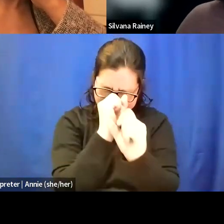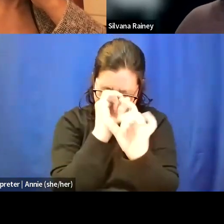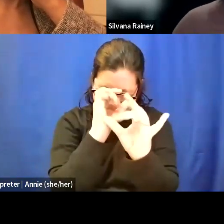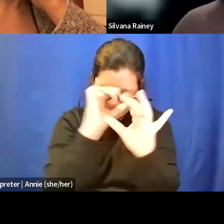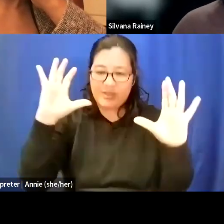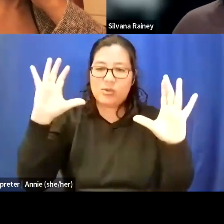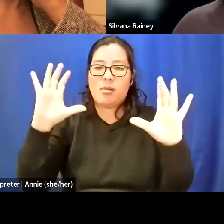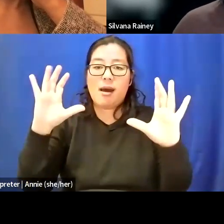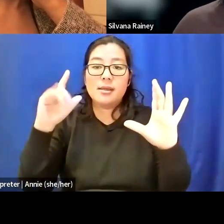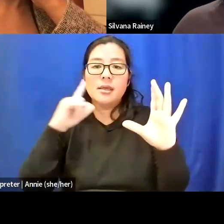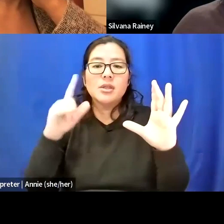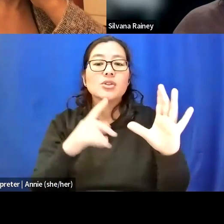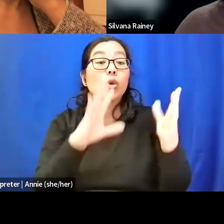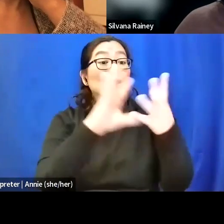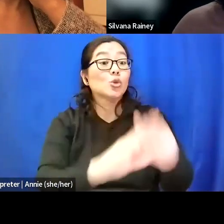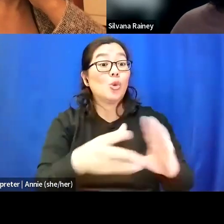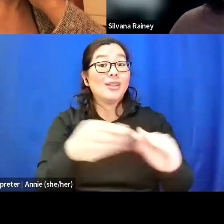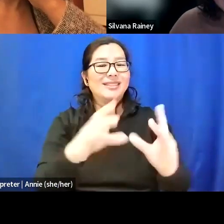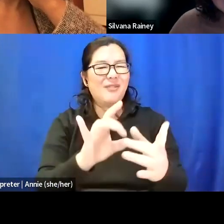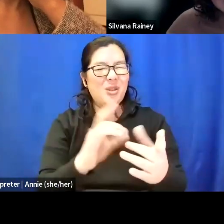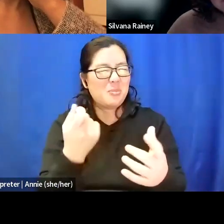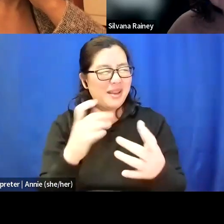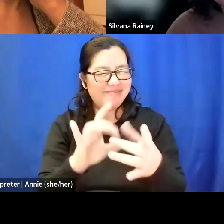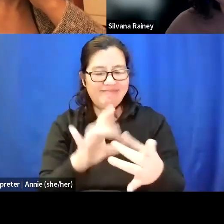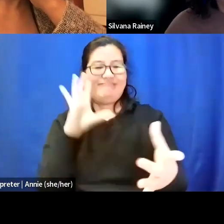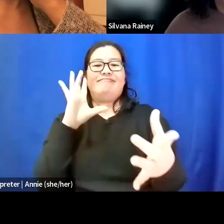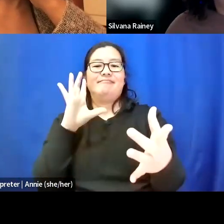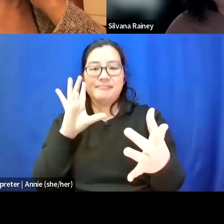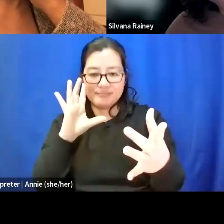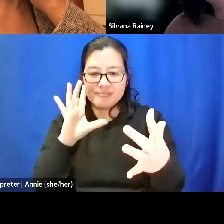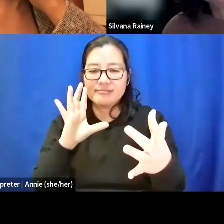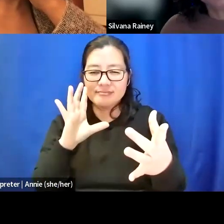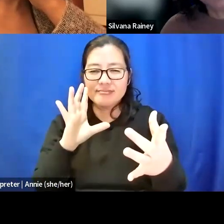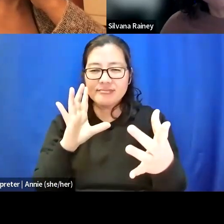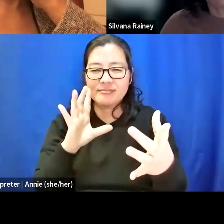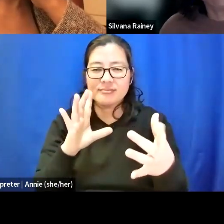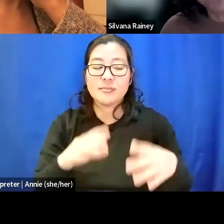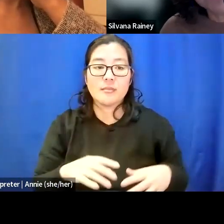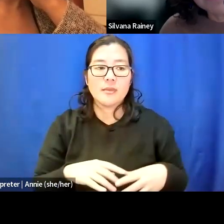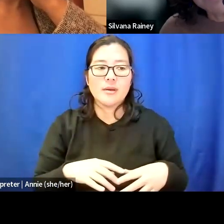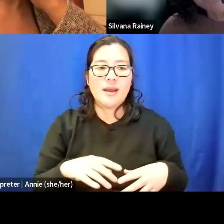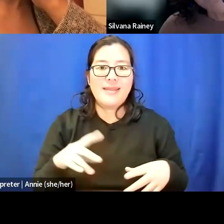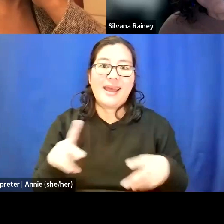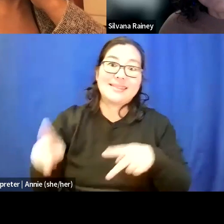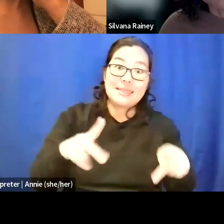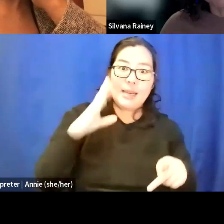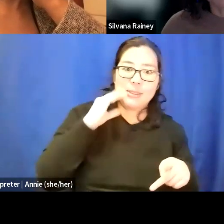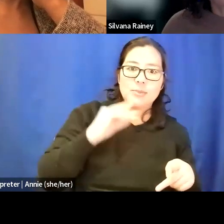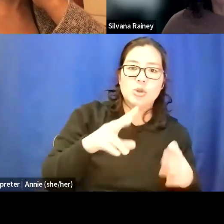the story a little bit. It took me out of the active reading a comic.